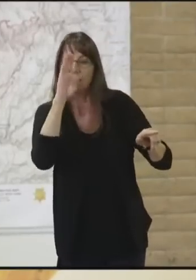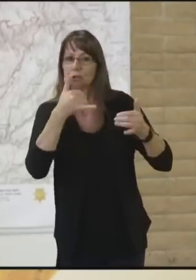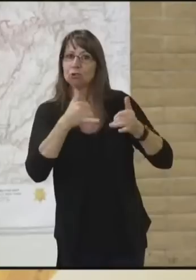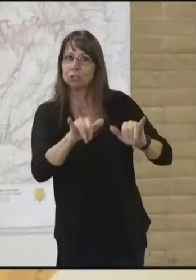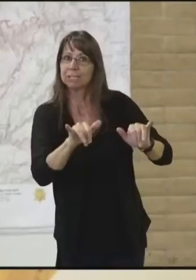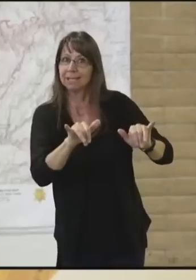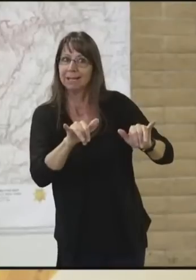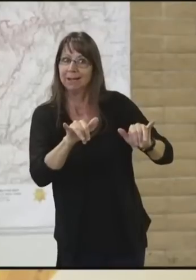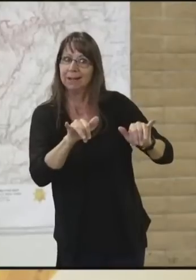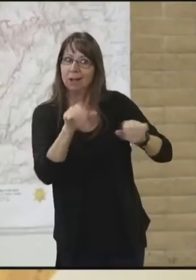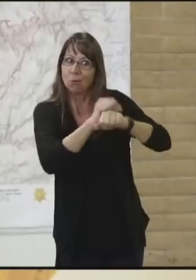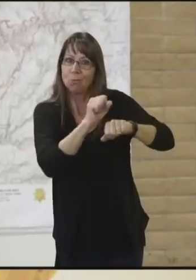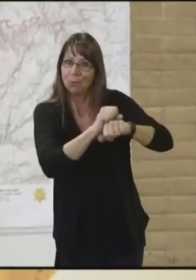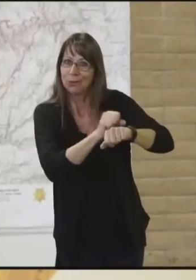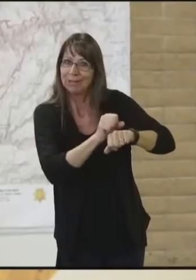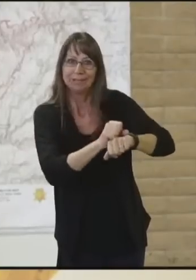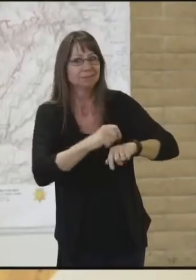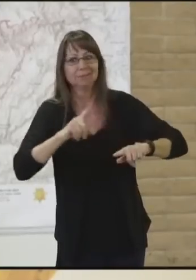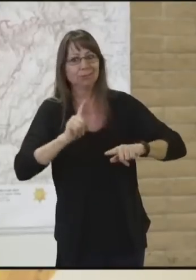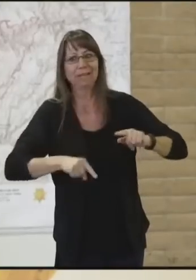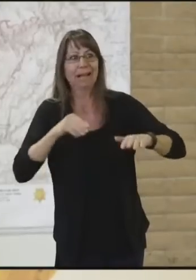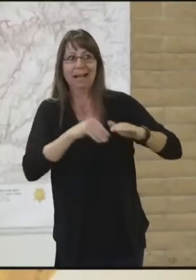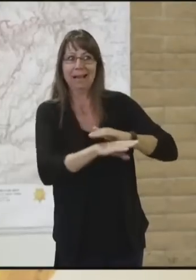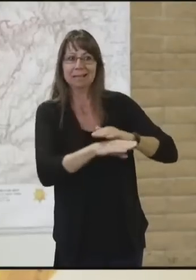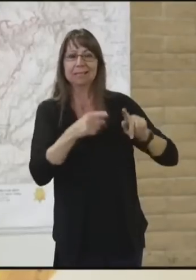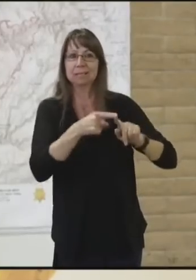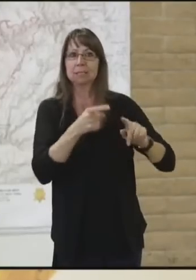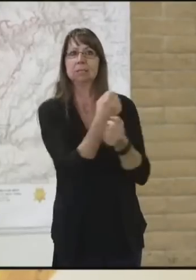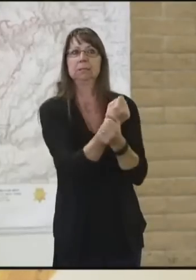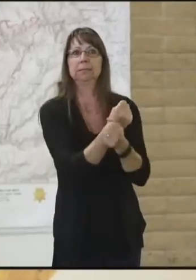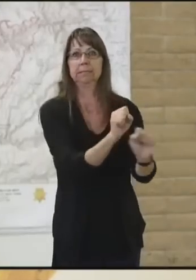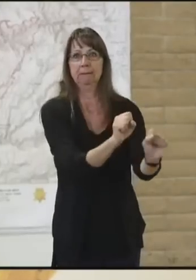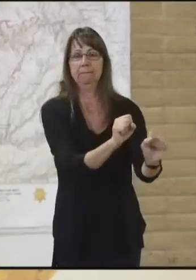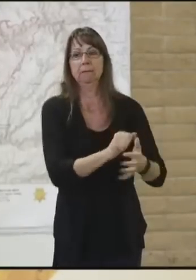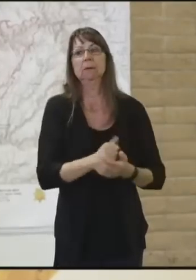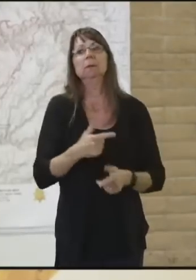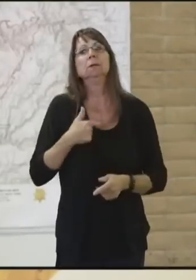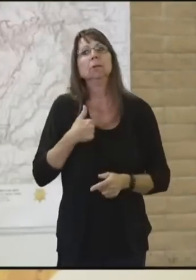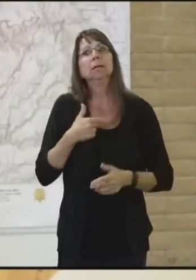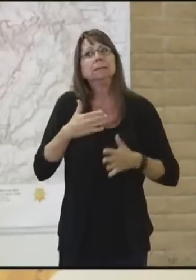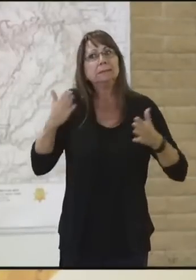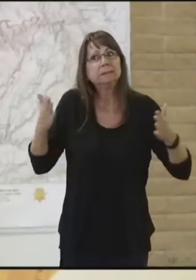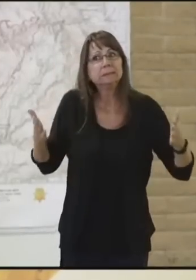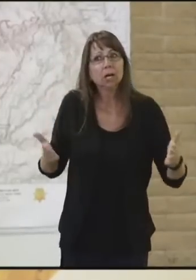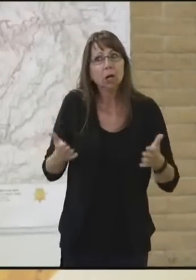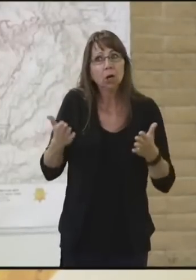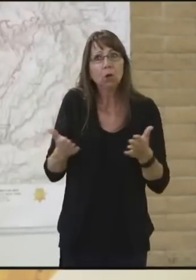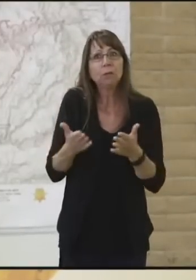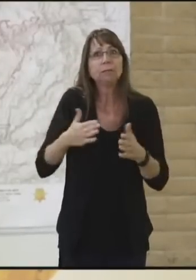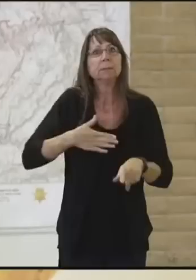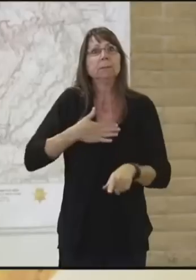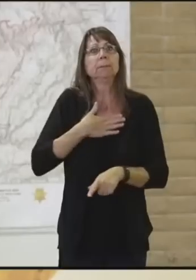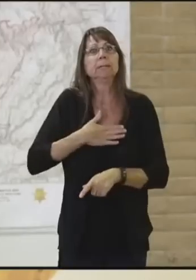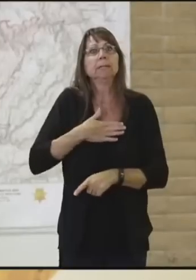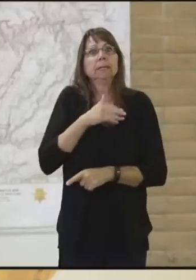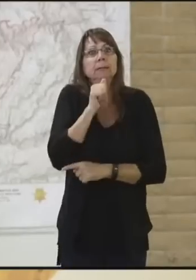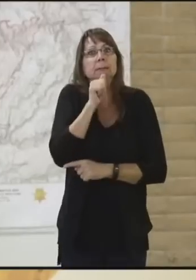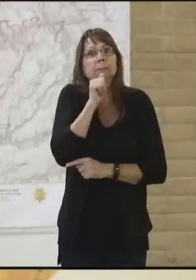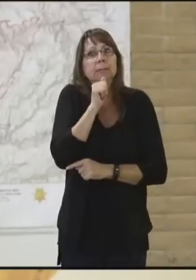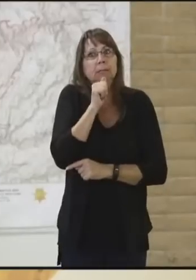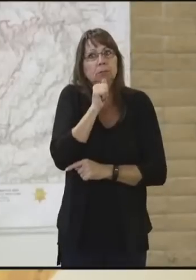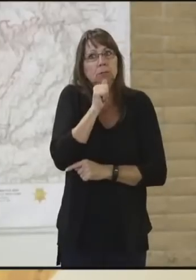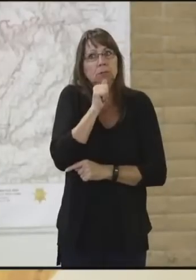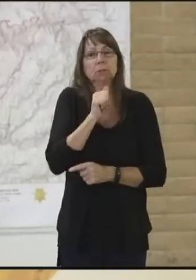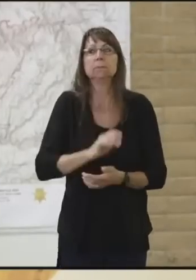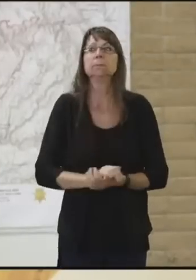firefight, it's not going to be in the cards. So I just encourage the public to be patient with us, and